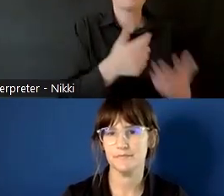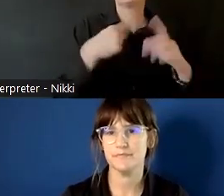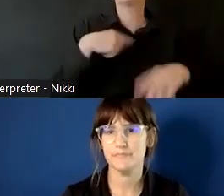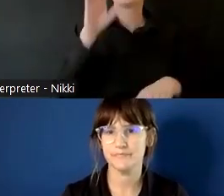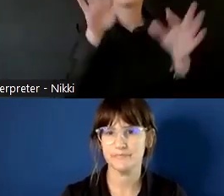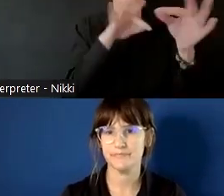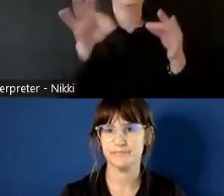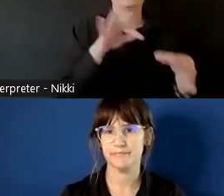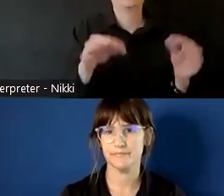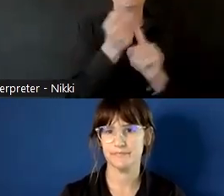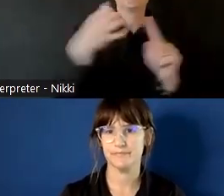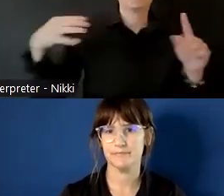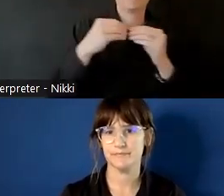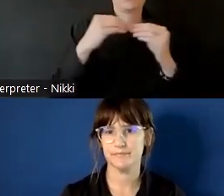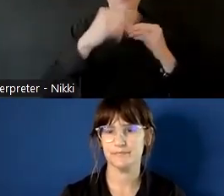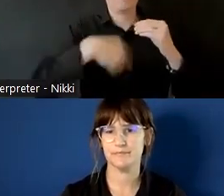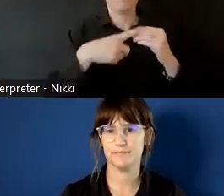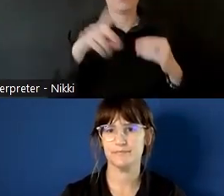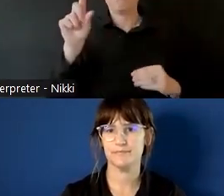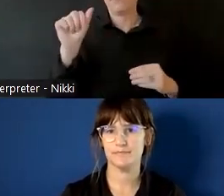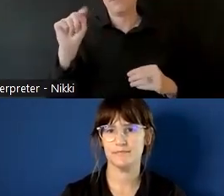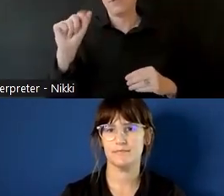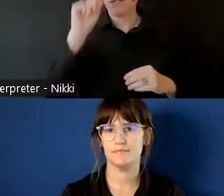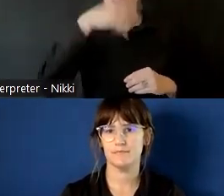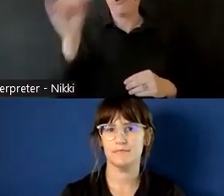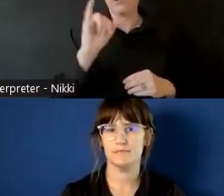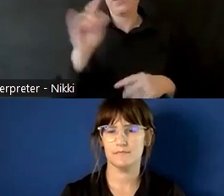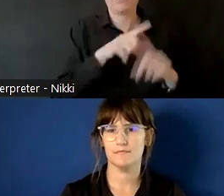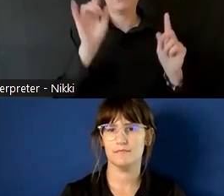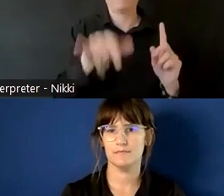data looks, but that's intuitively, that's what I'm trying to achieve.